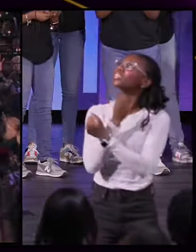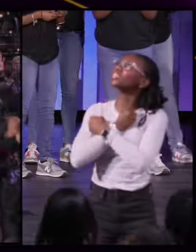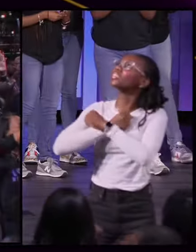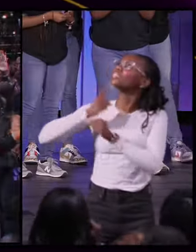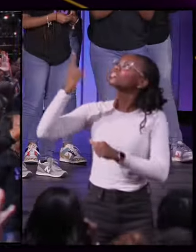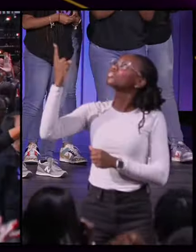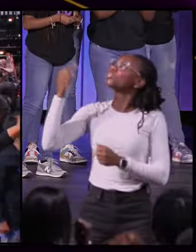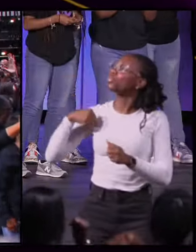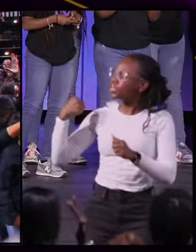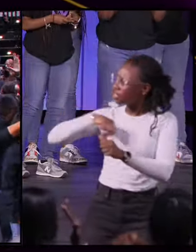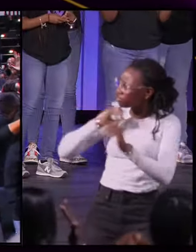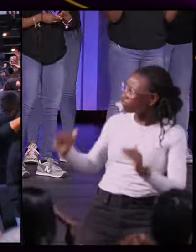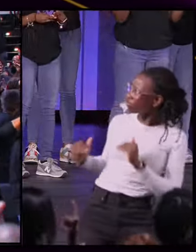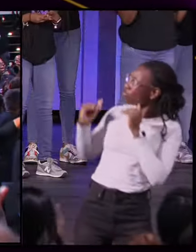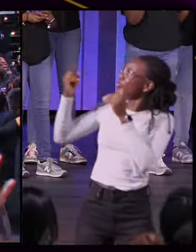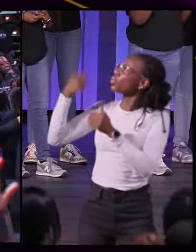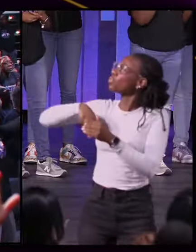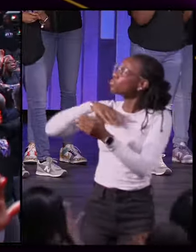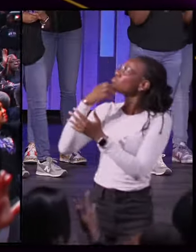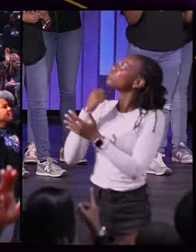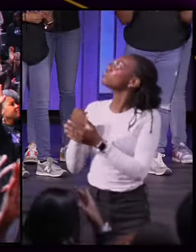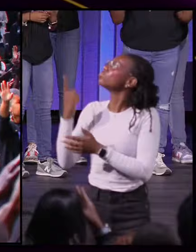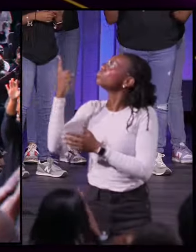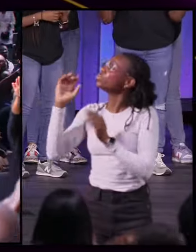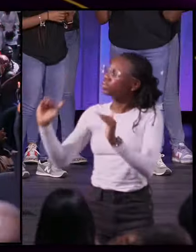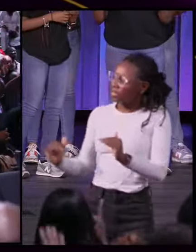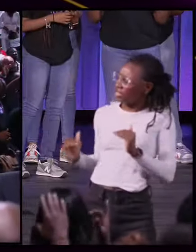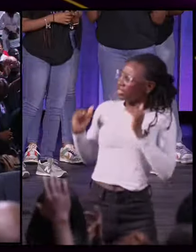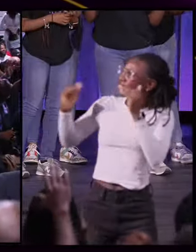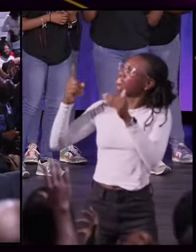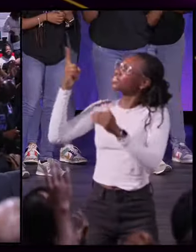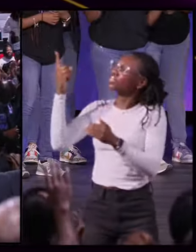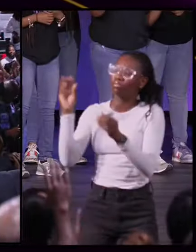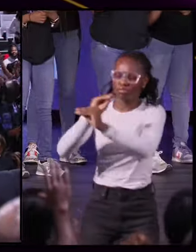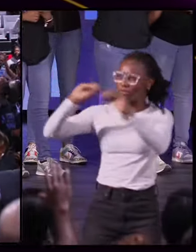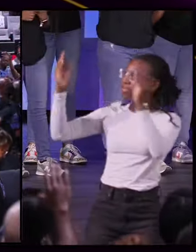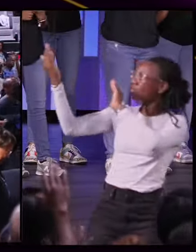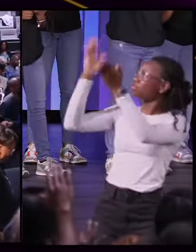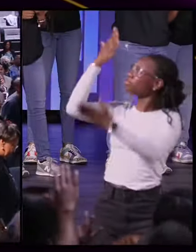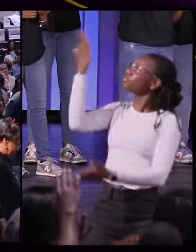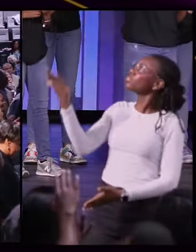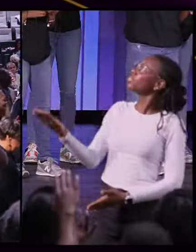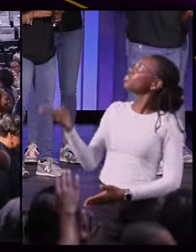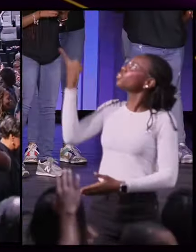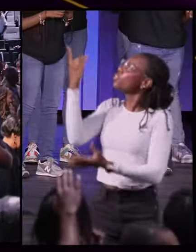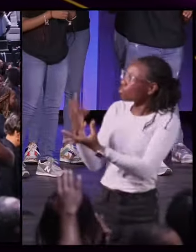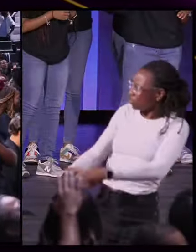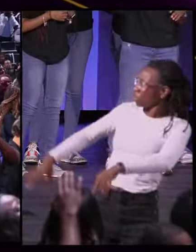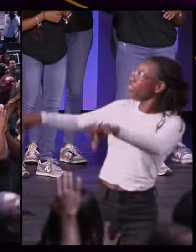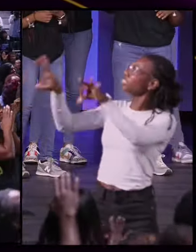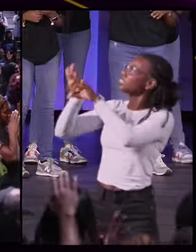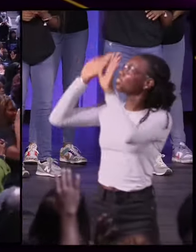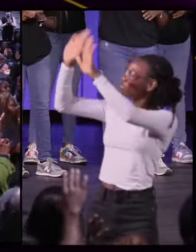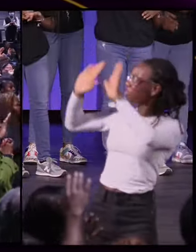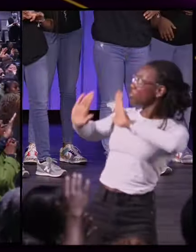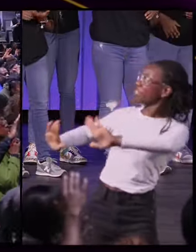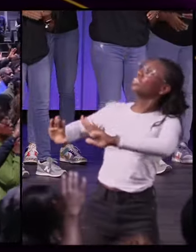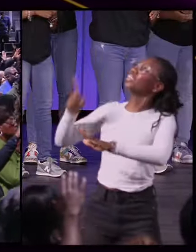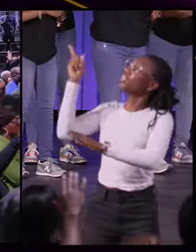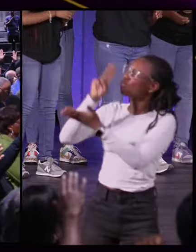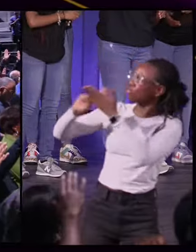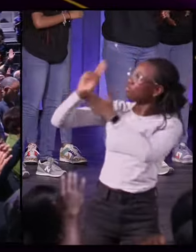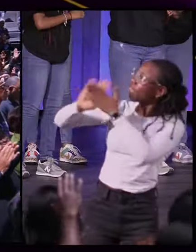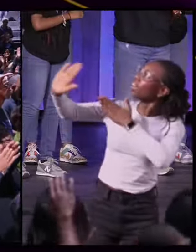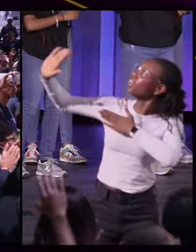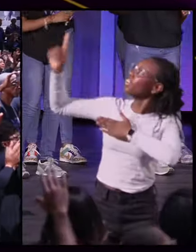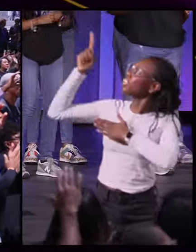We lift you. We adore you. Magnify you. Nobody like you. You're great. You're awesome. You're